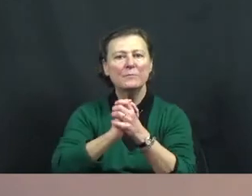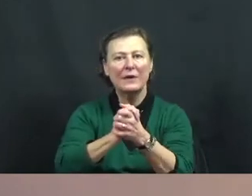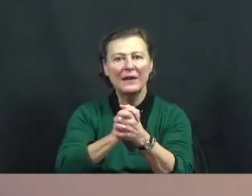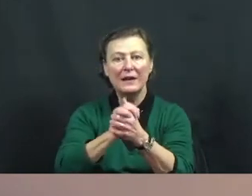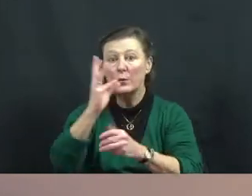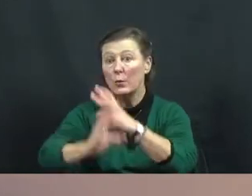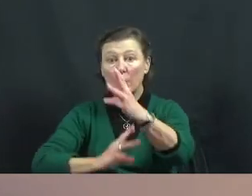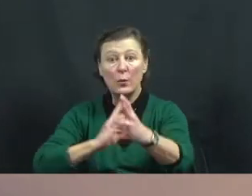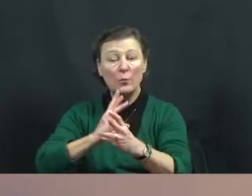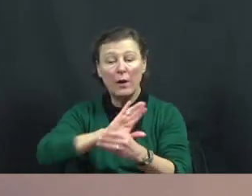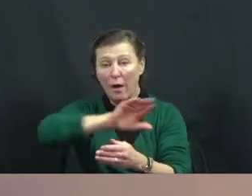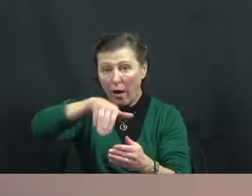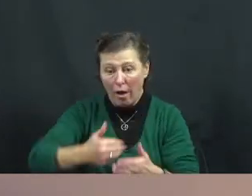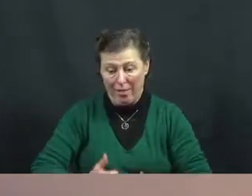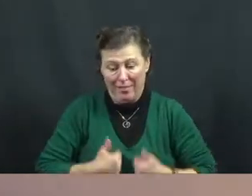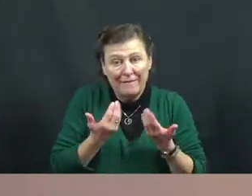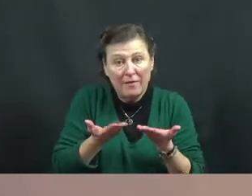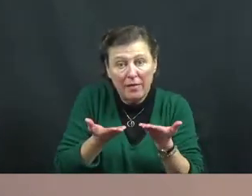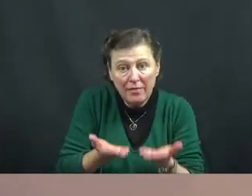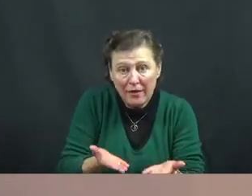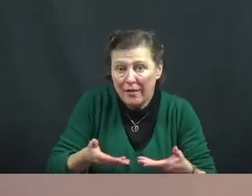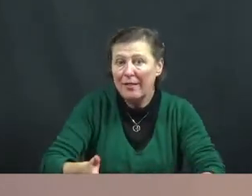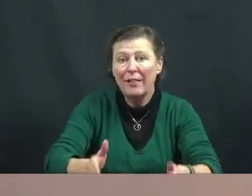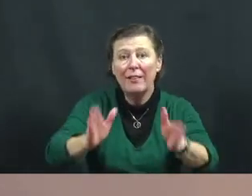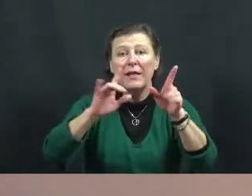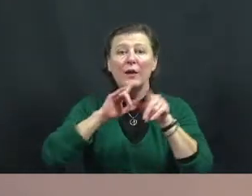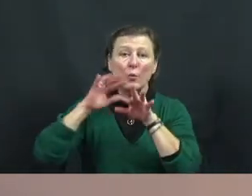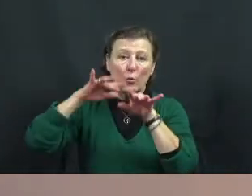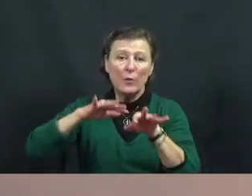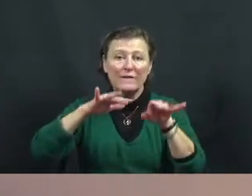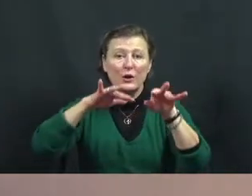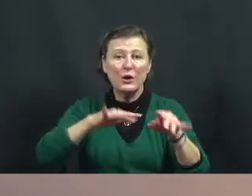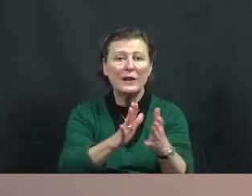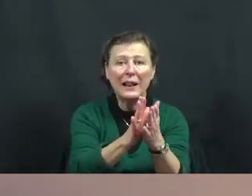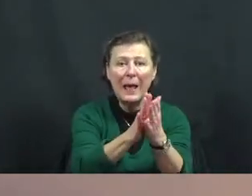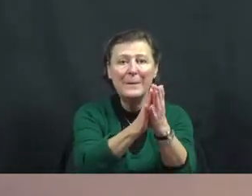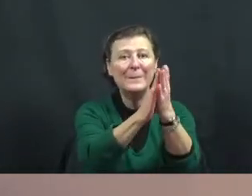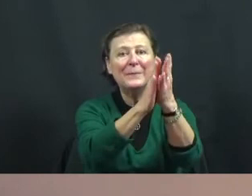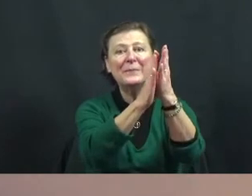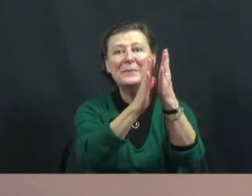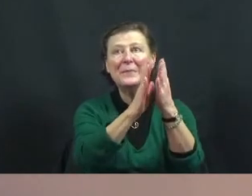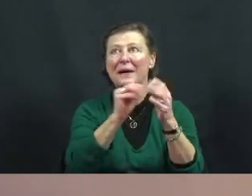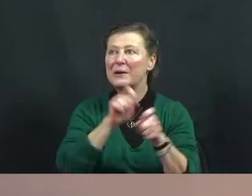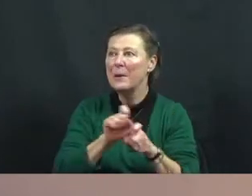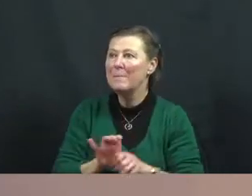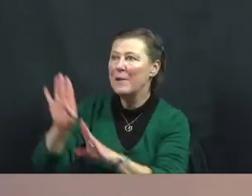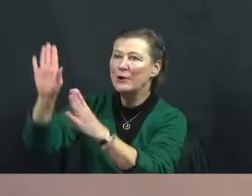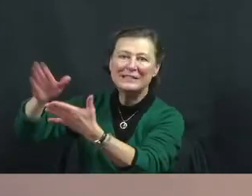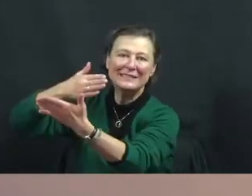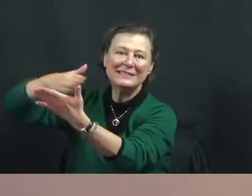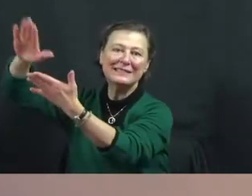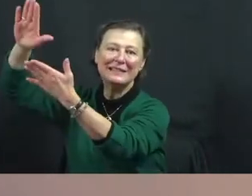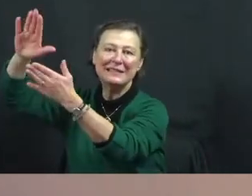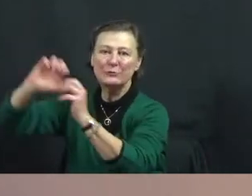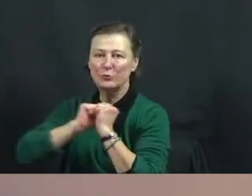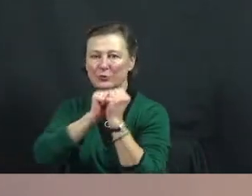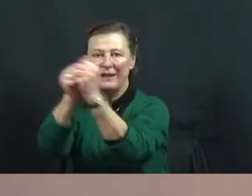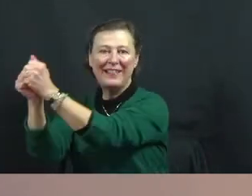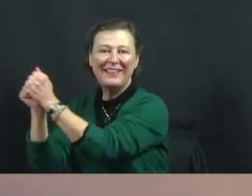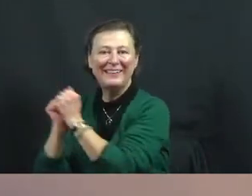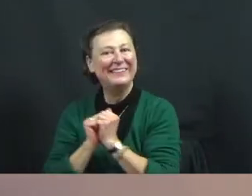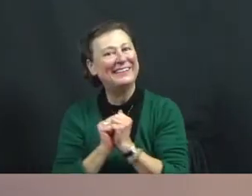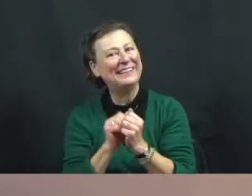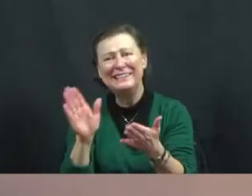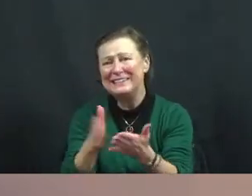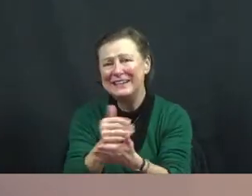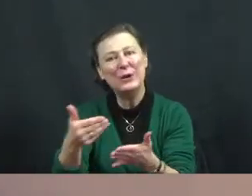inhabitants. Let rivers clap their hands, let mountains sing in chorus. Oh, sing